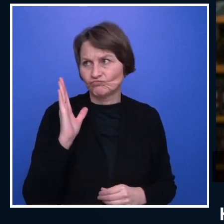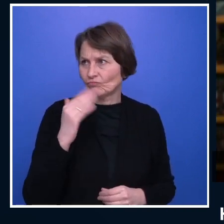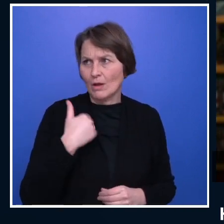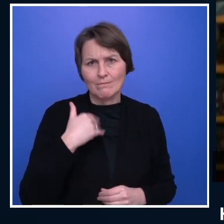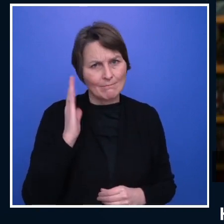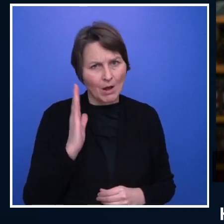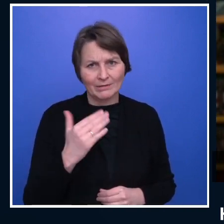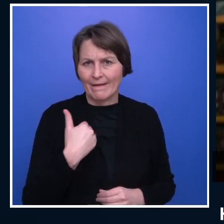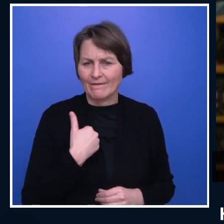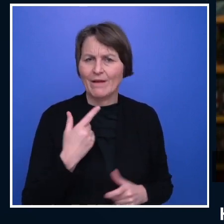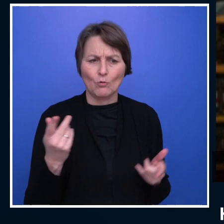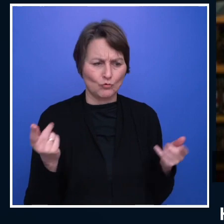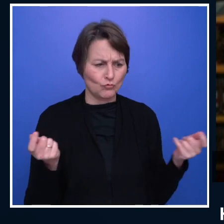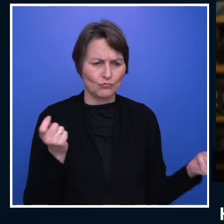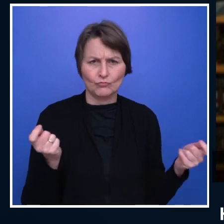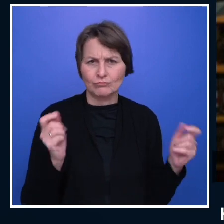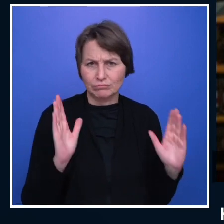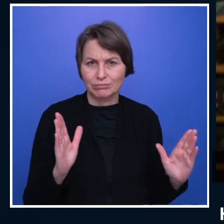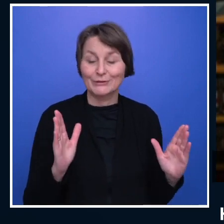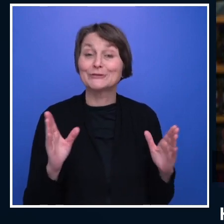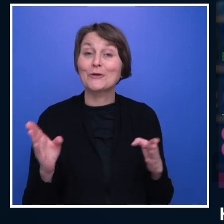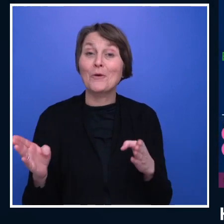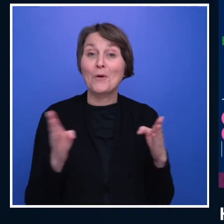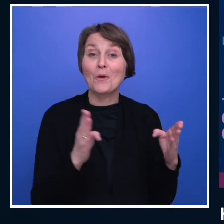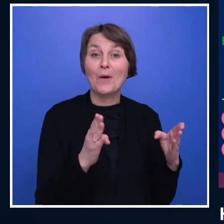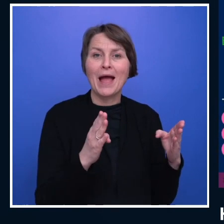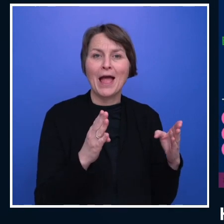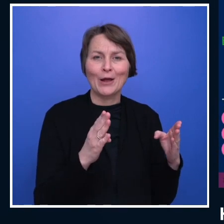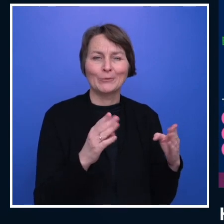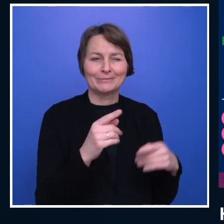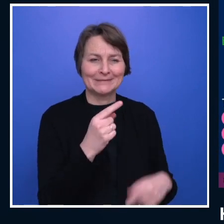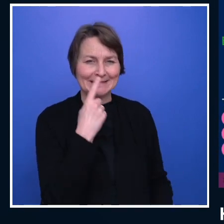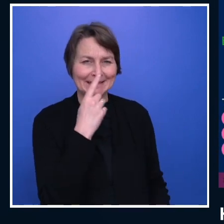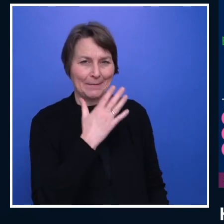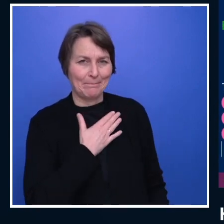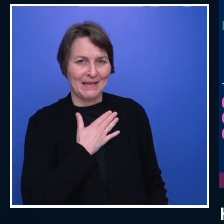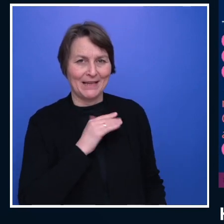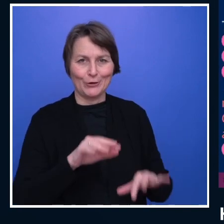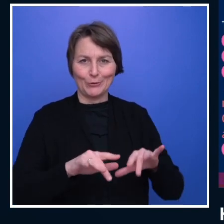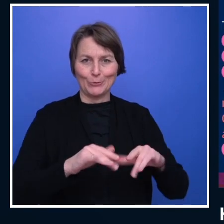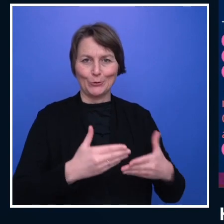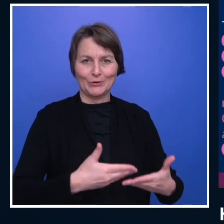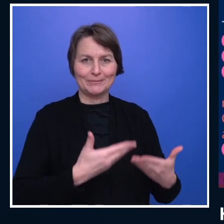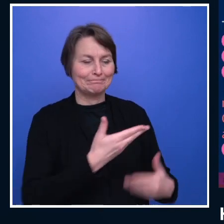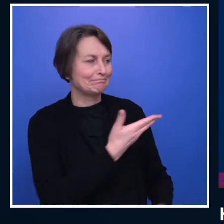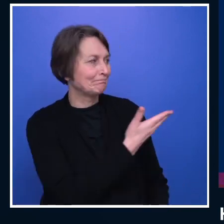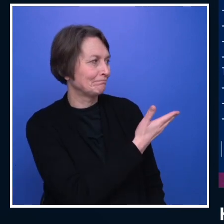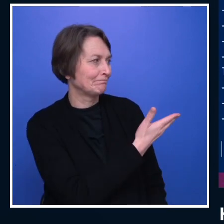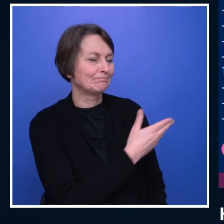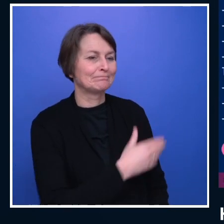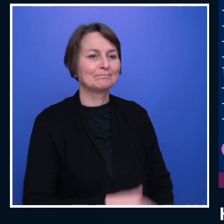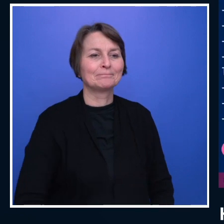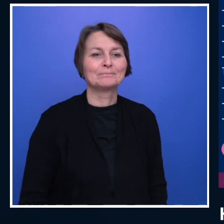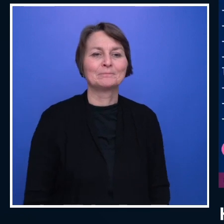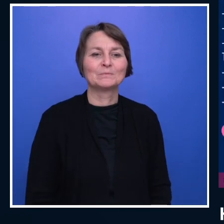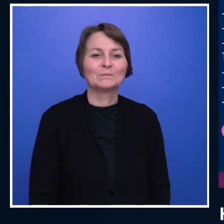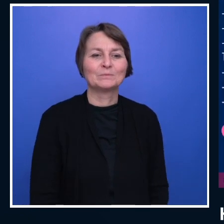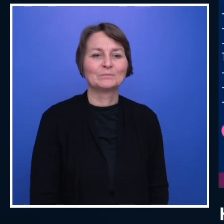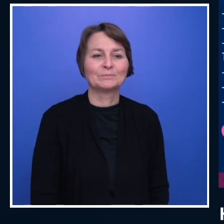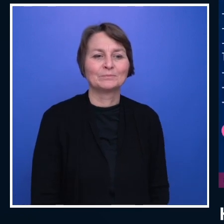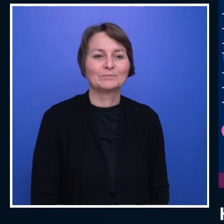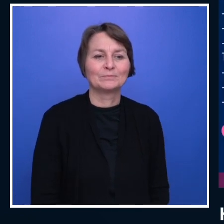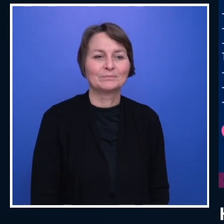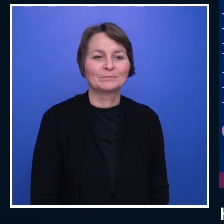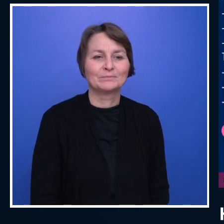if we switch back to my machine here for a second, and I go back to Hansel Minutes, which is the